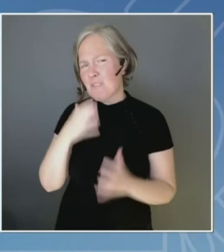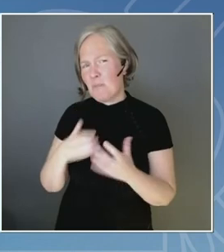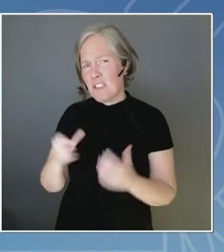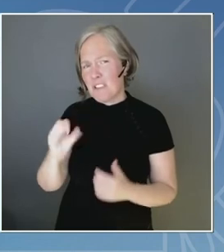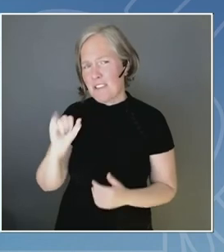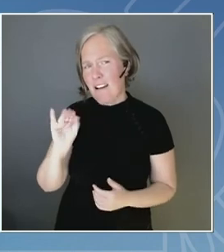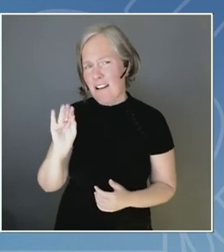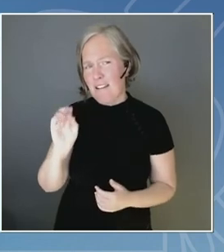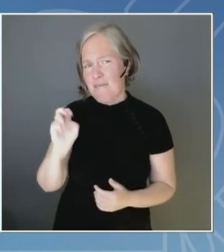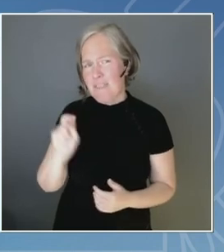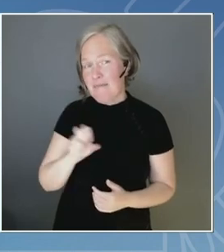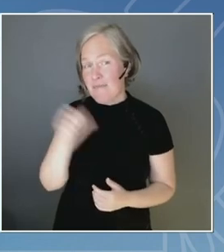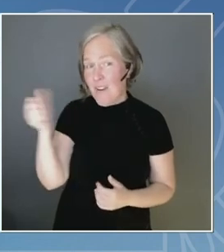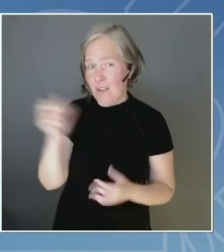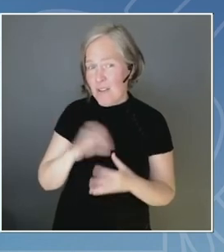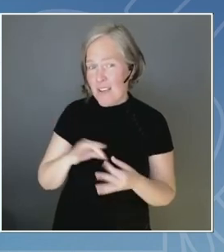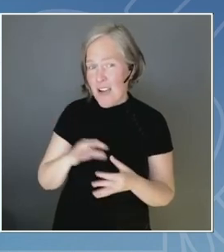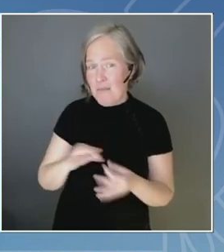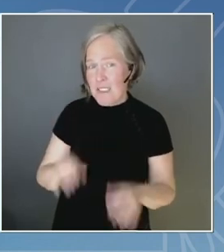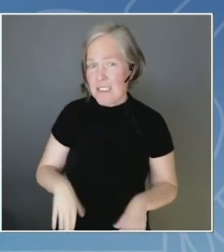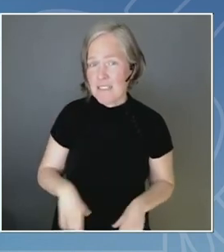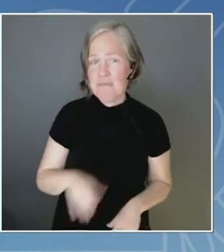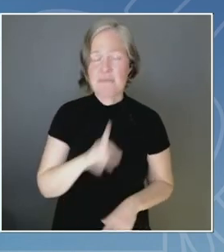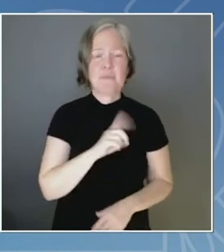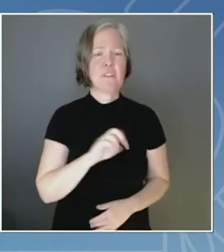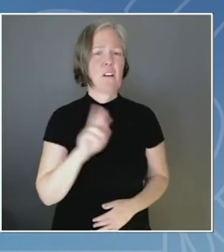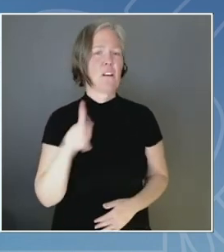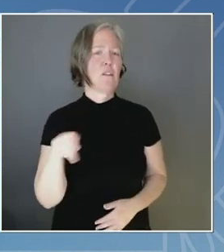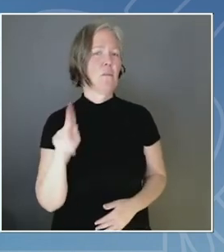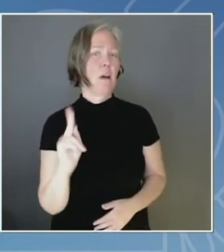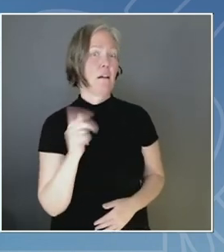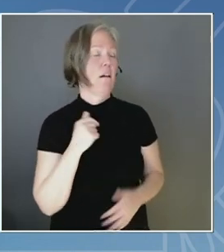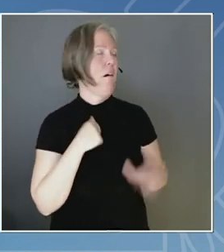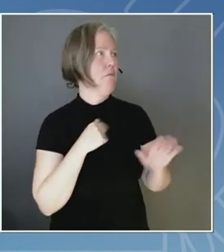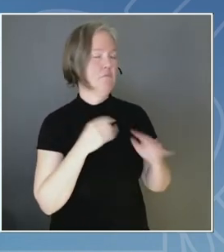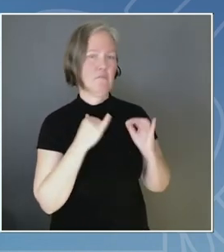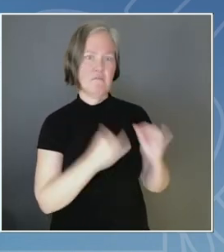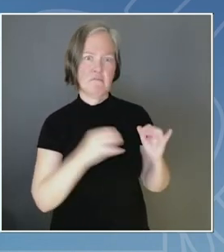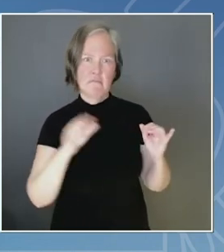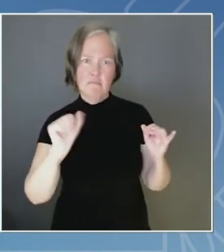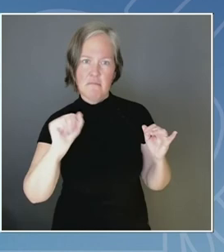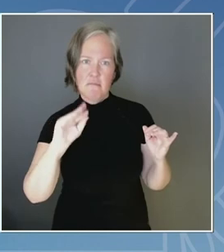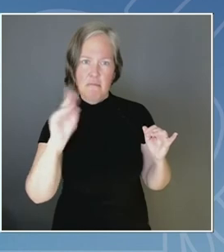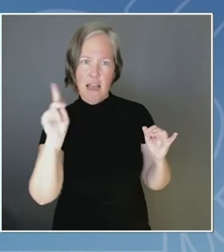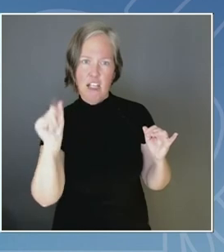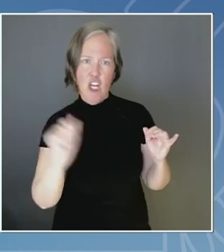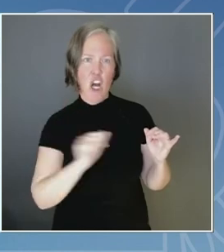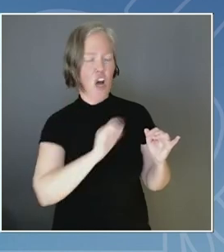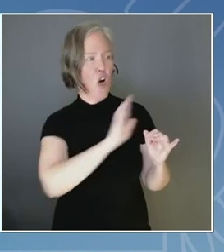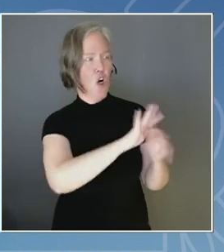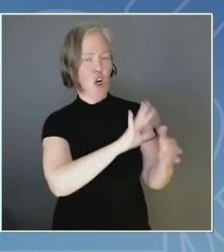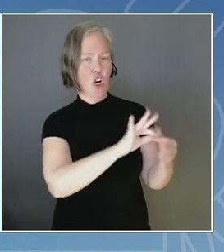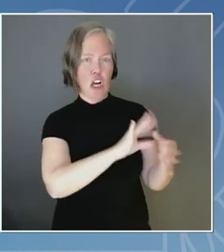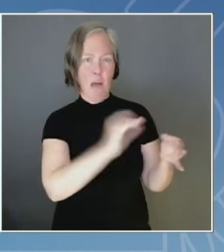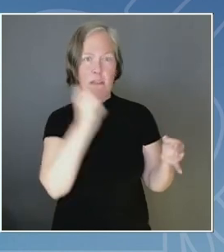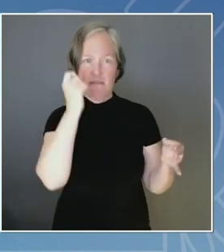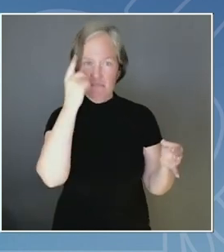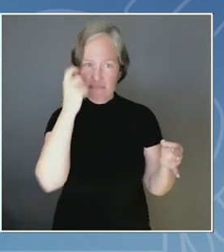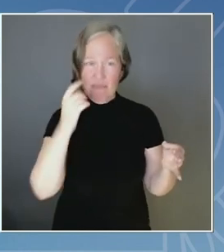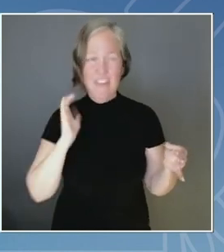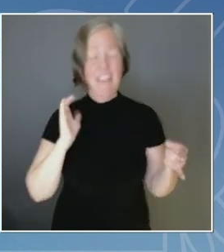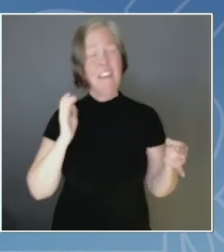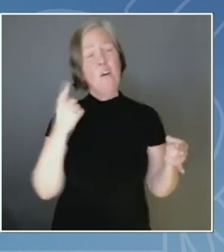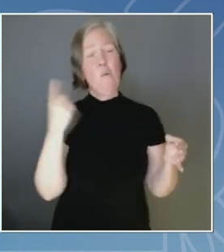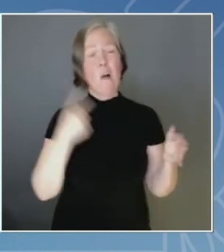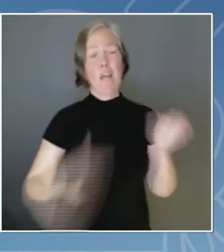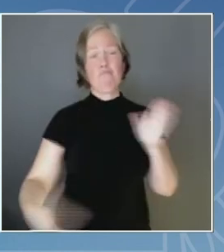I can't underscore enough what Amanda said about the perpetual foreignness, that kind of